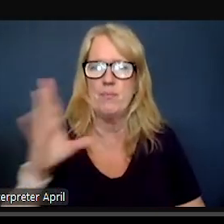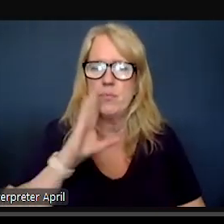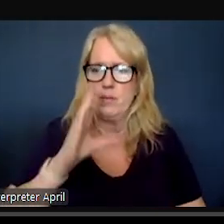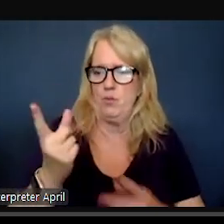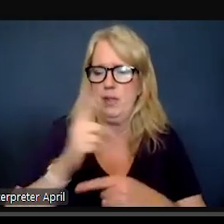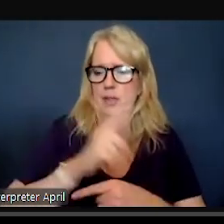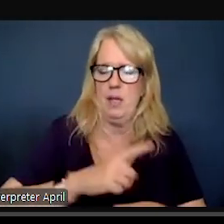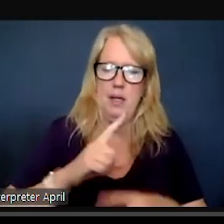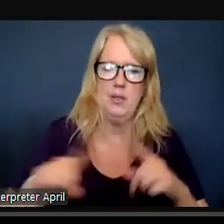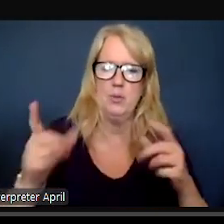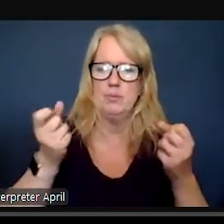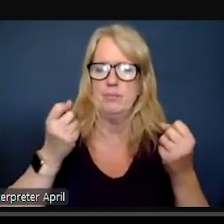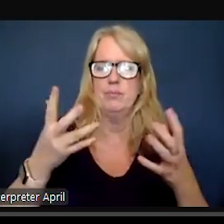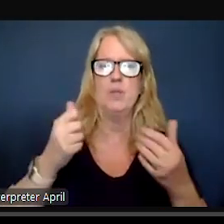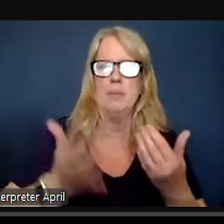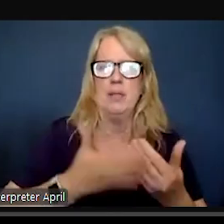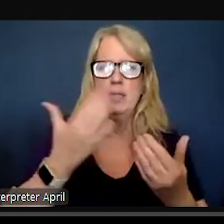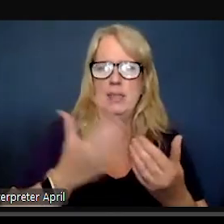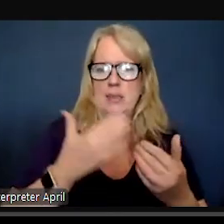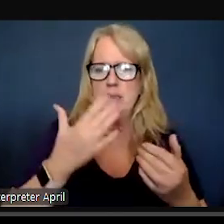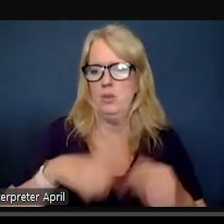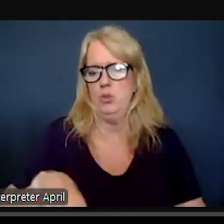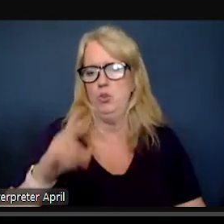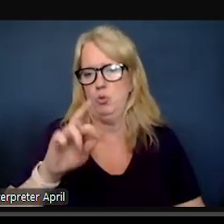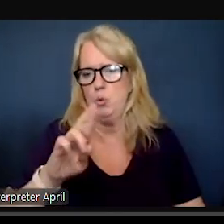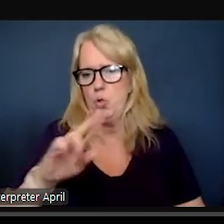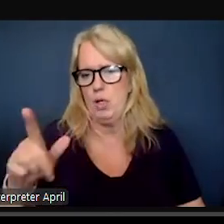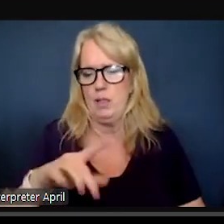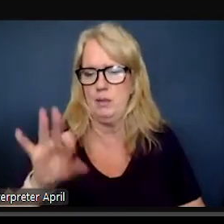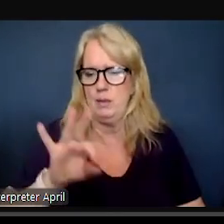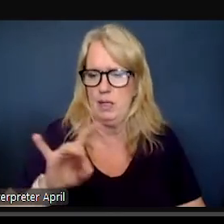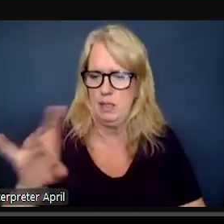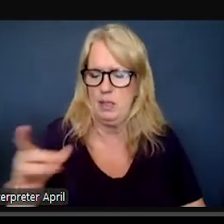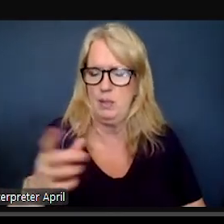988lifeline.org/988-day, or there's an easy to remember URL, which is